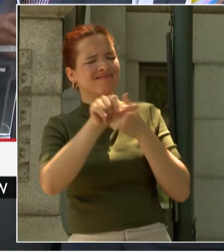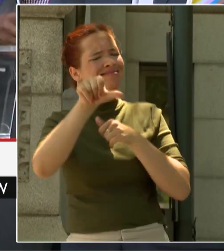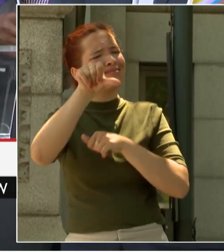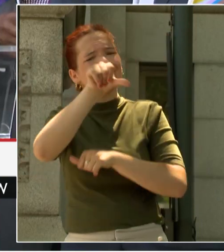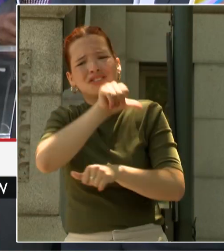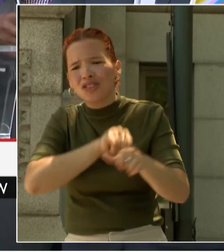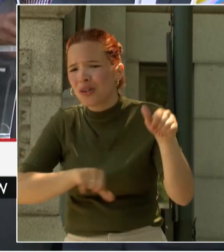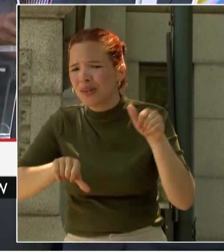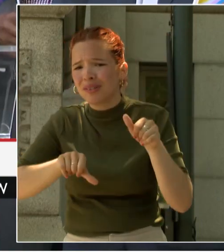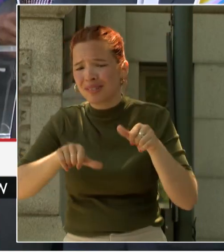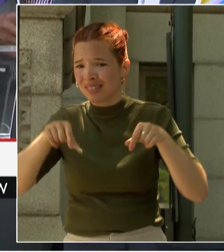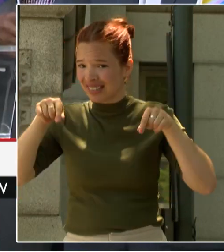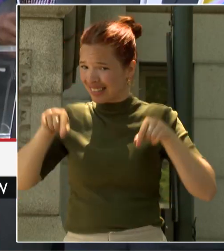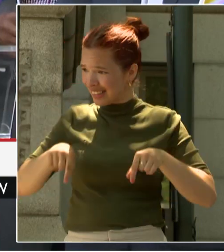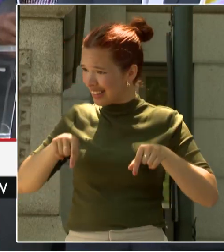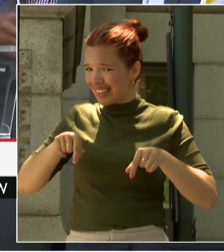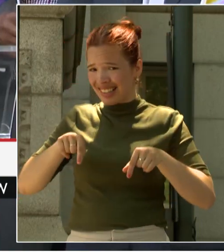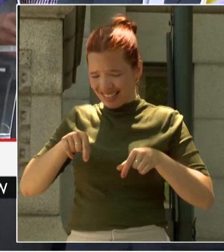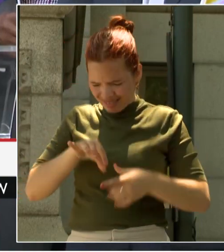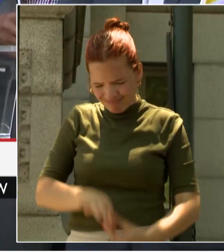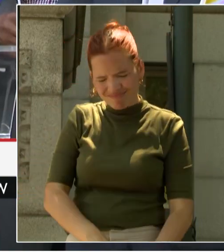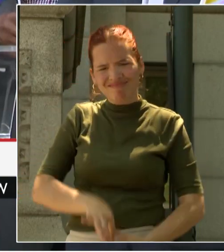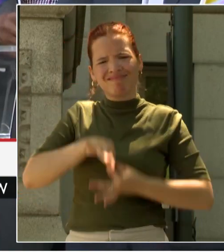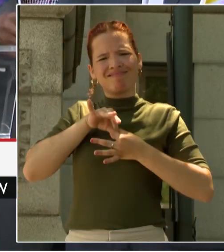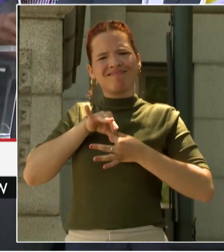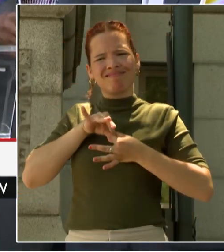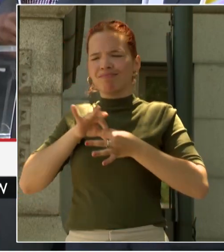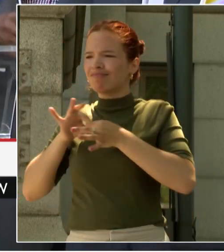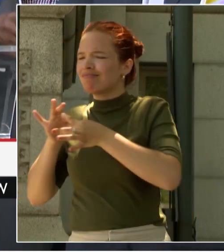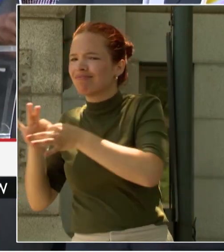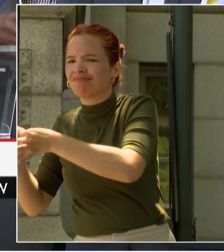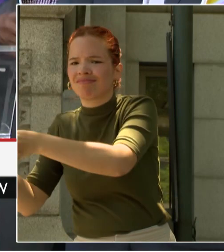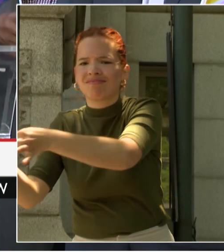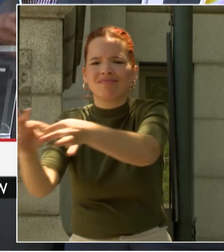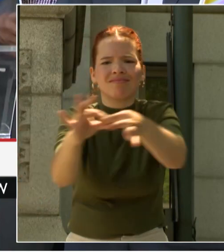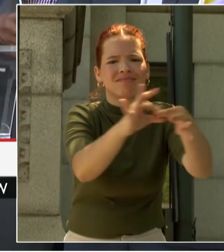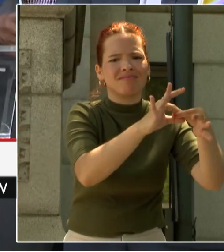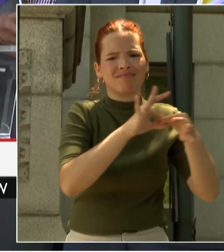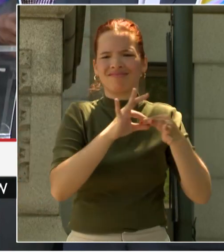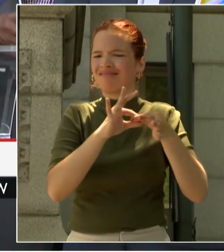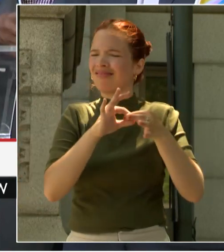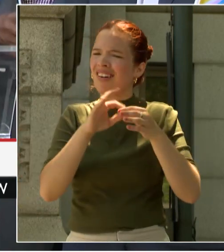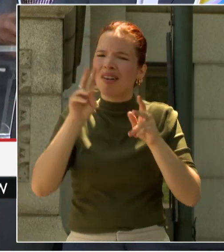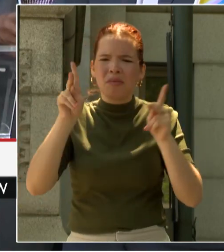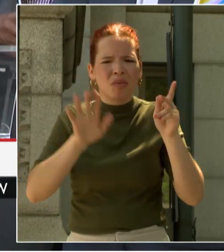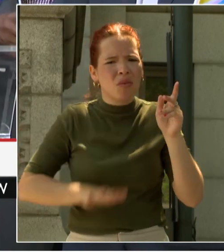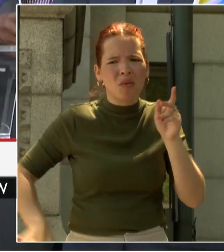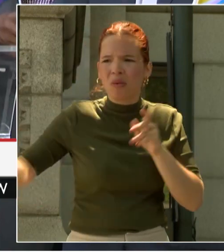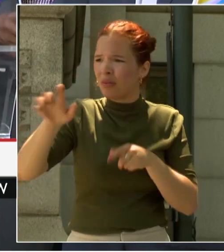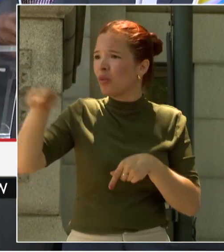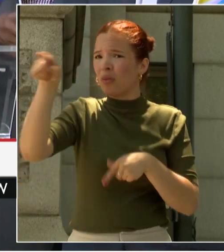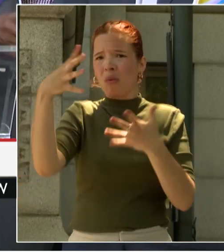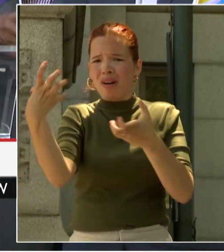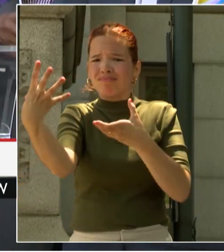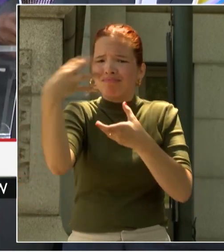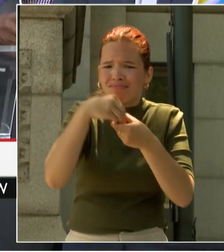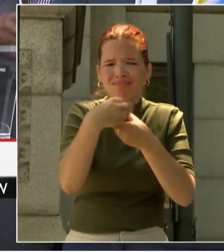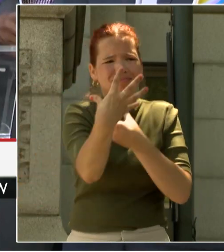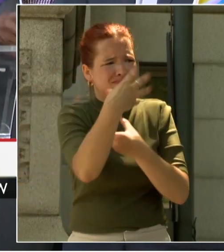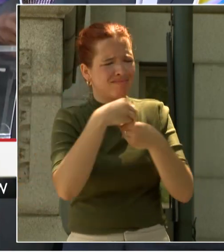is our land, the land of everyone who wants to be a part of the District of